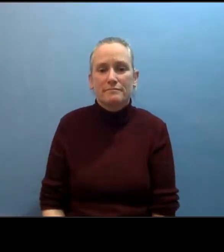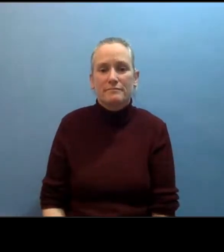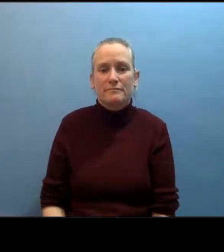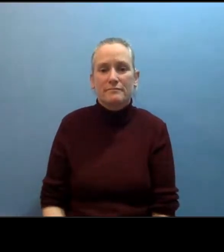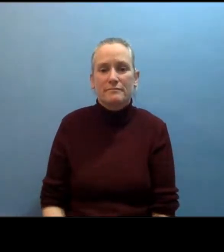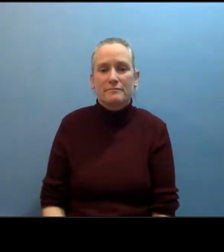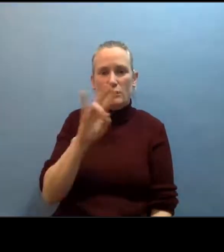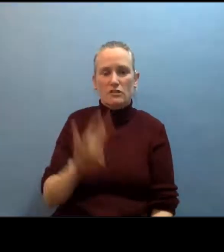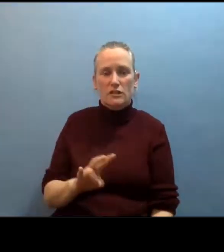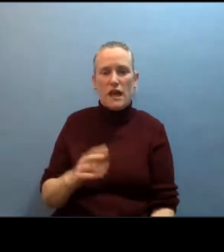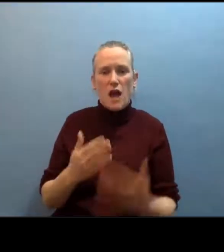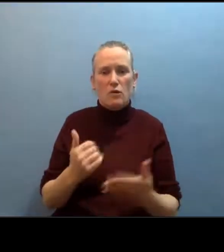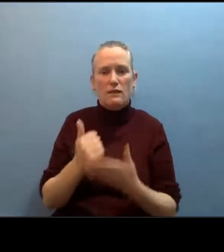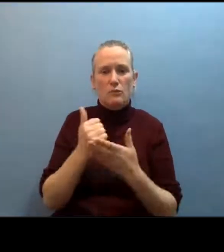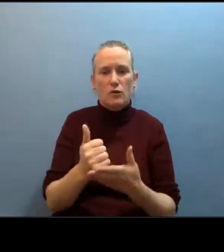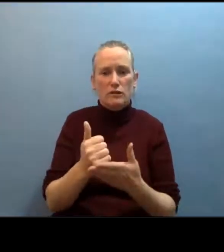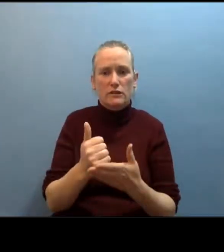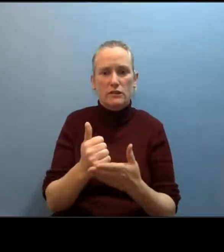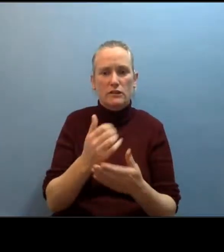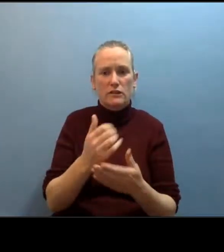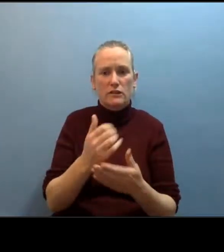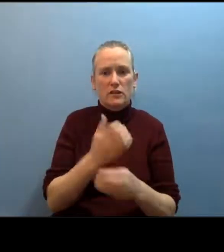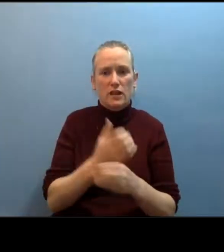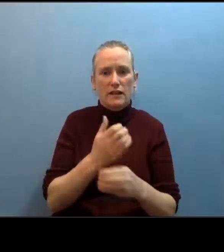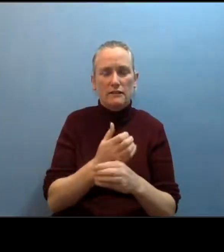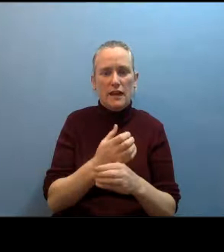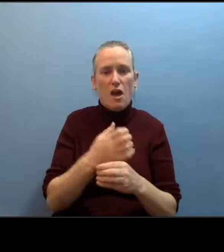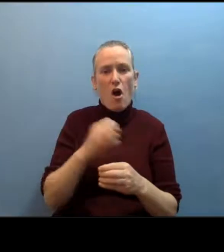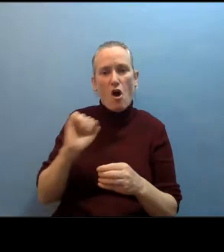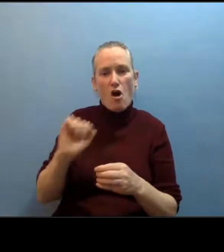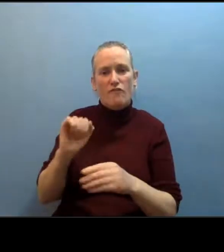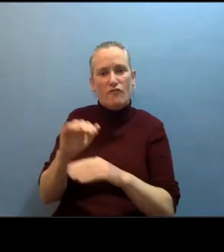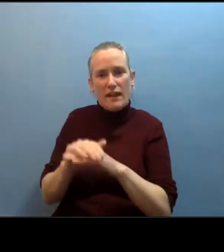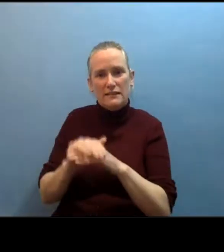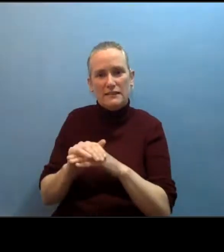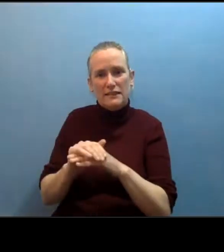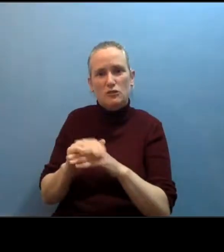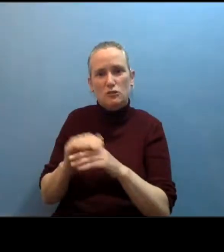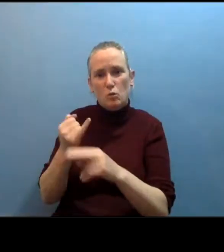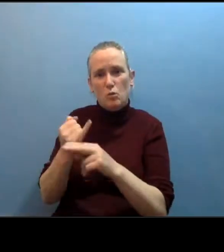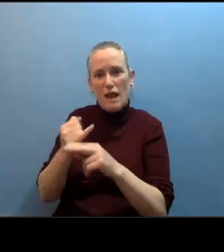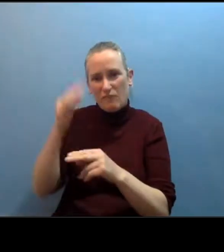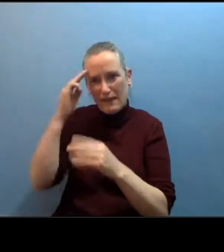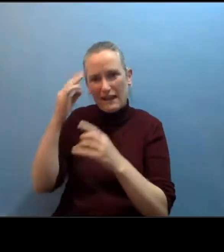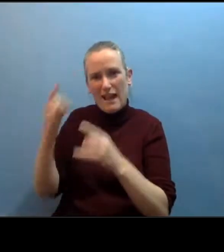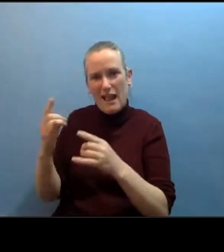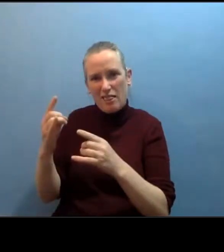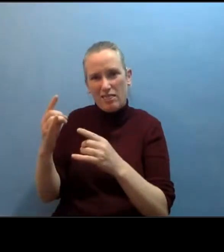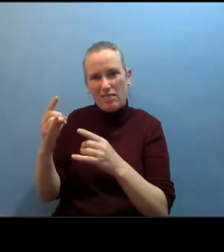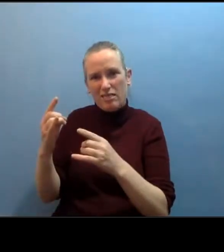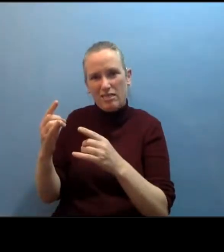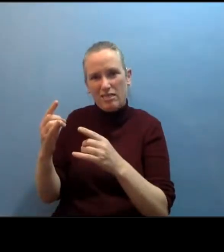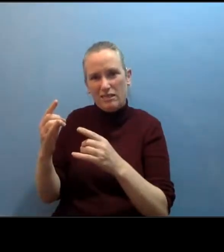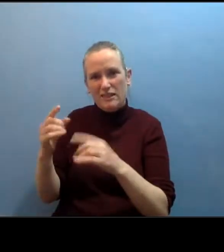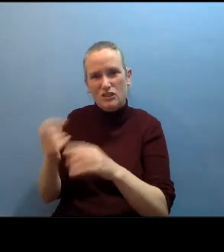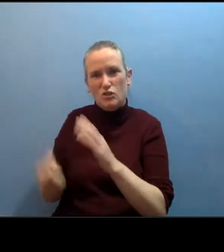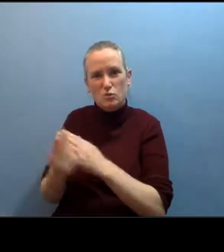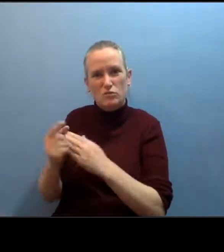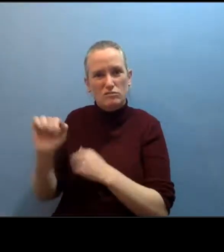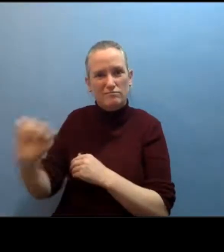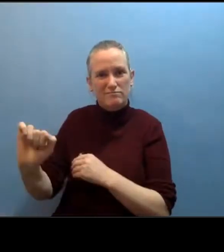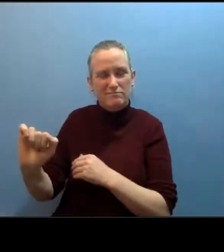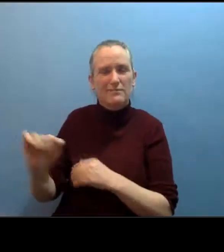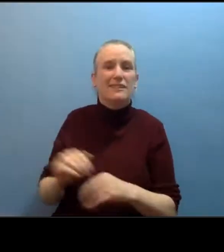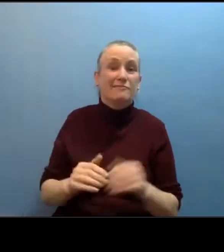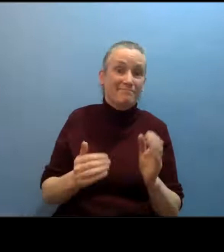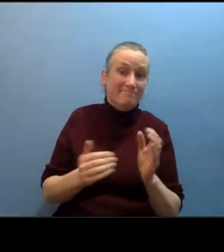child who has school friends dealing with mental health issues? From Louise. And that's actually a question we often get from young people themselves as well. They